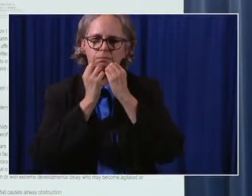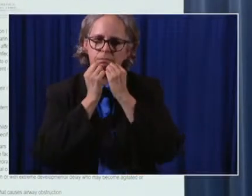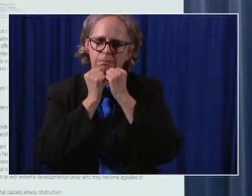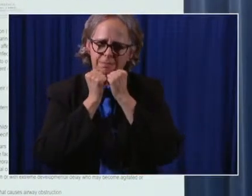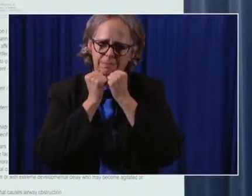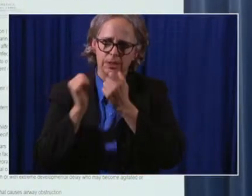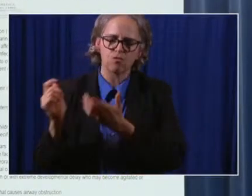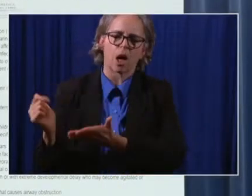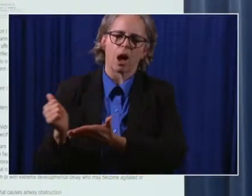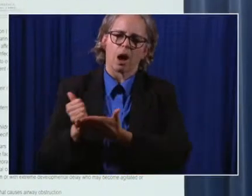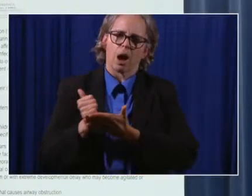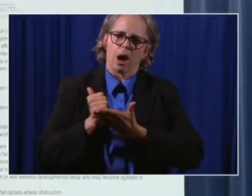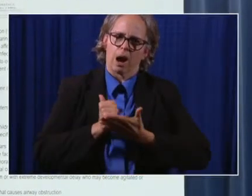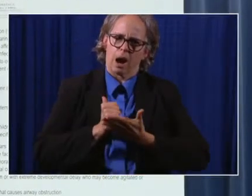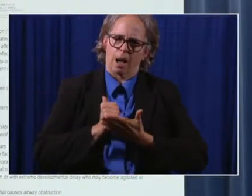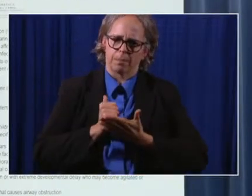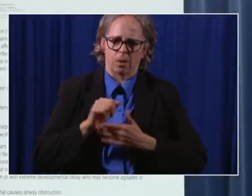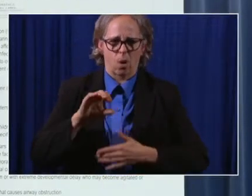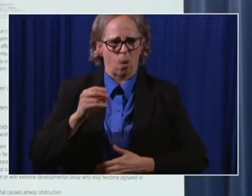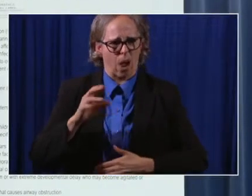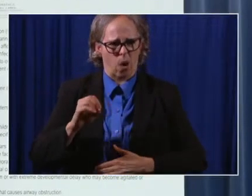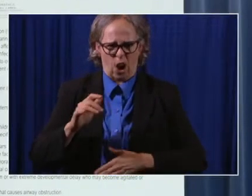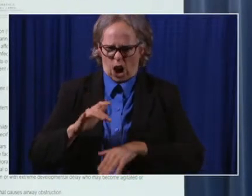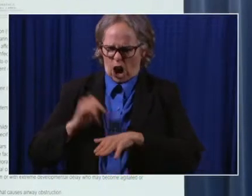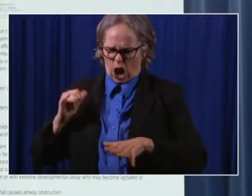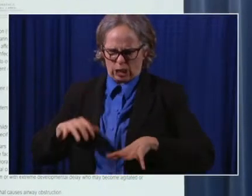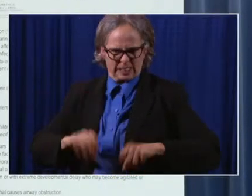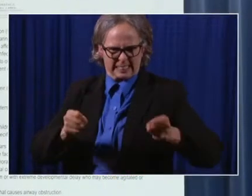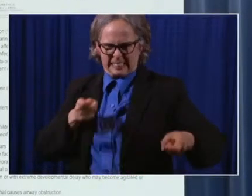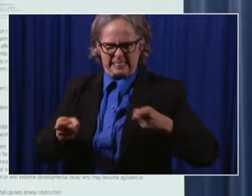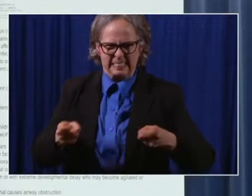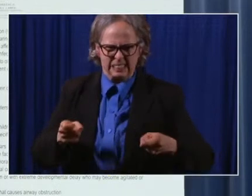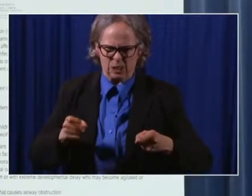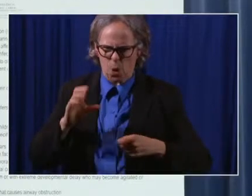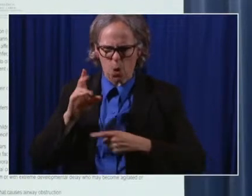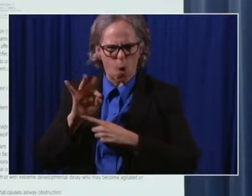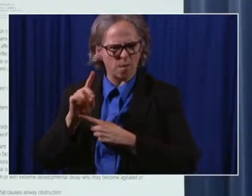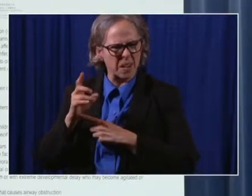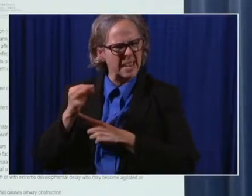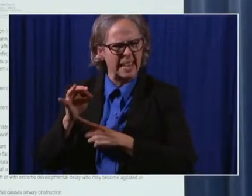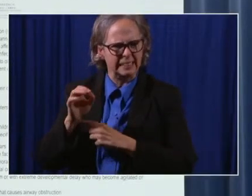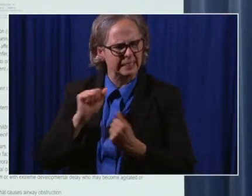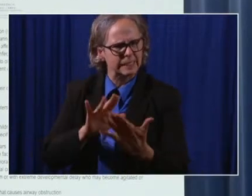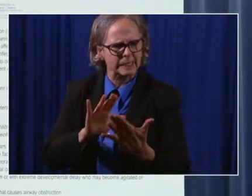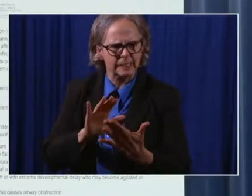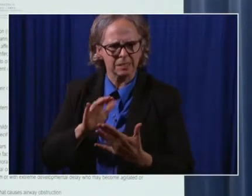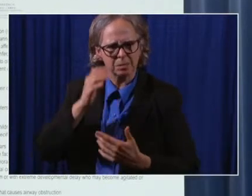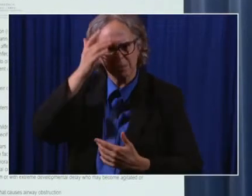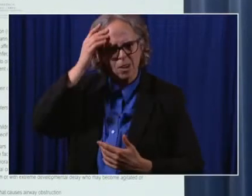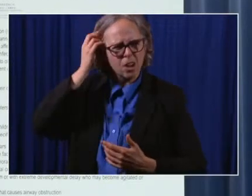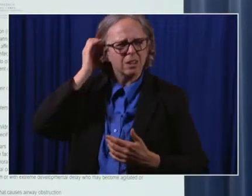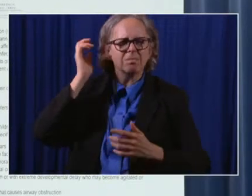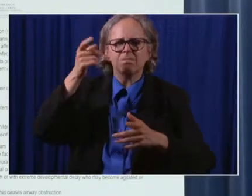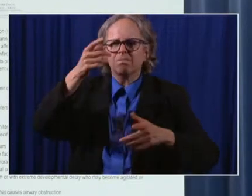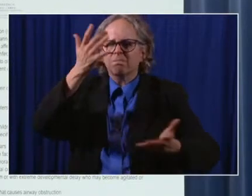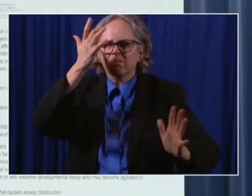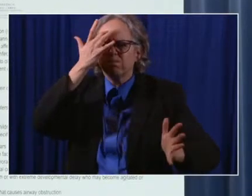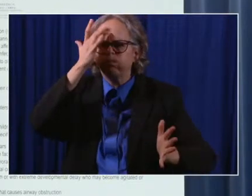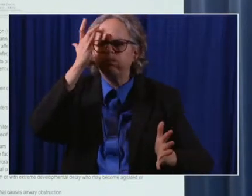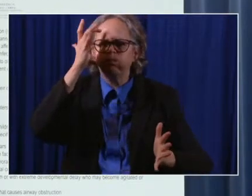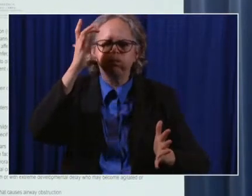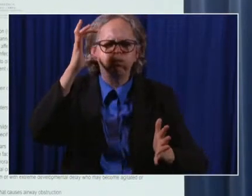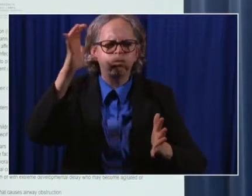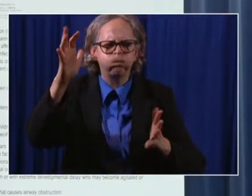face the early stages of COVID-19. Her wealth of knowledge, combined with her calming bedside